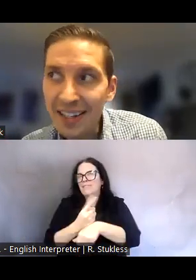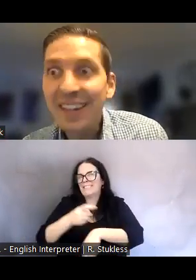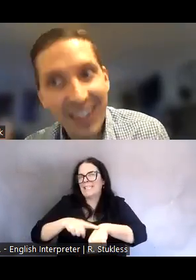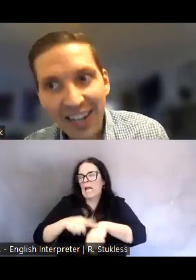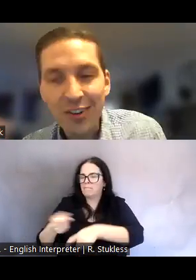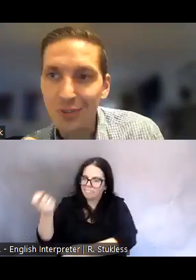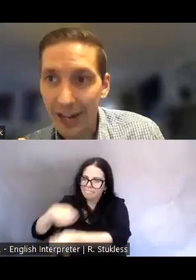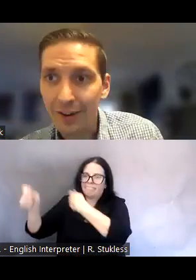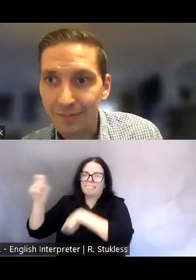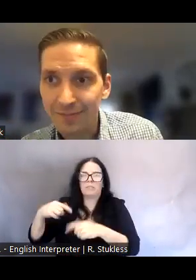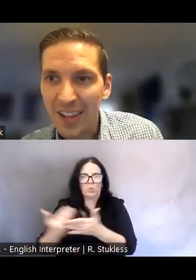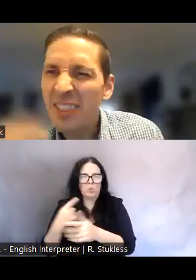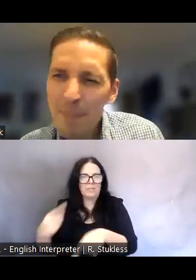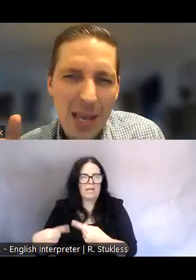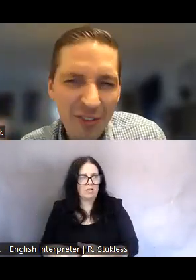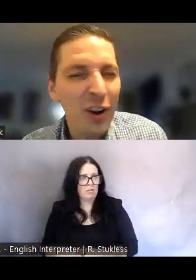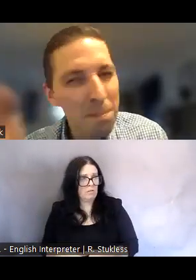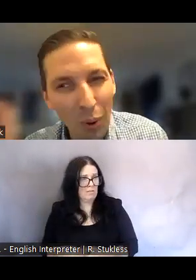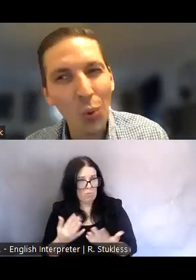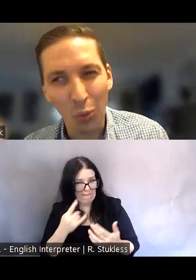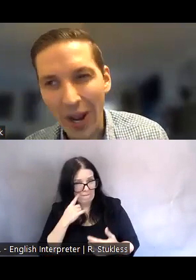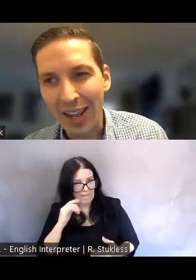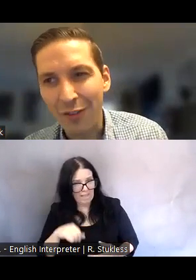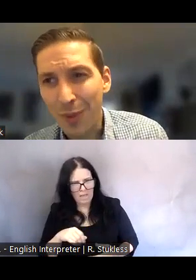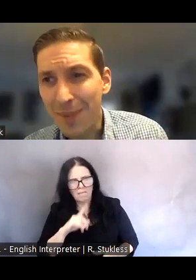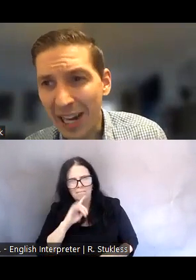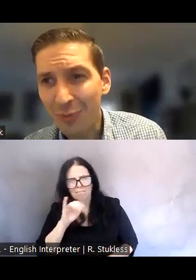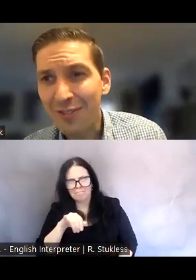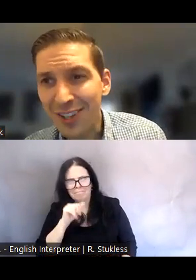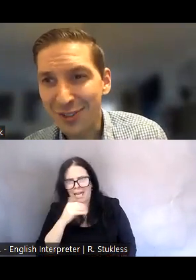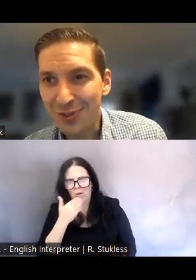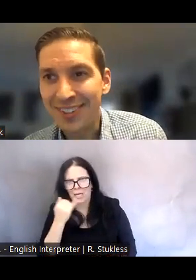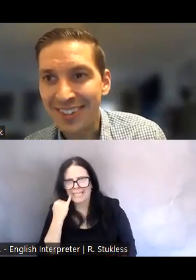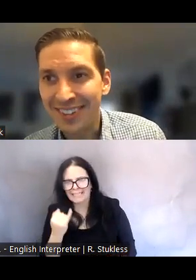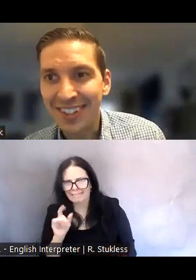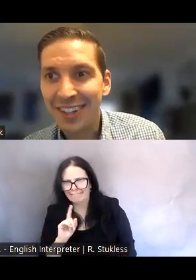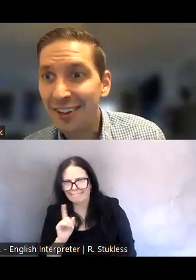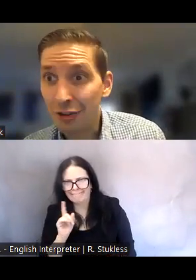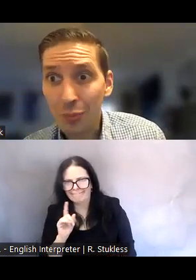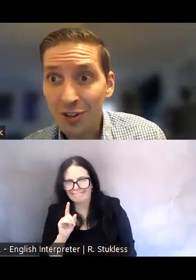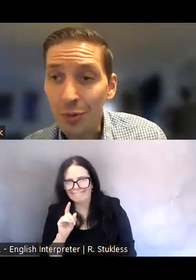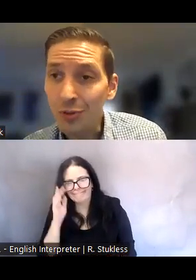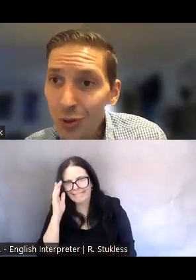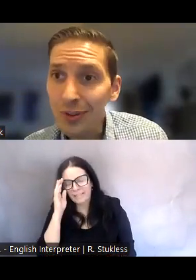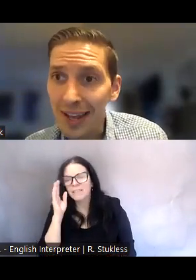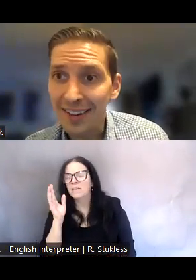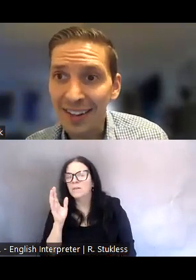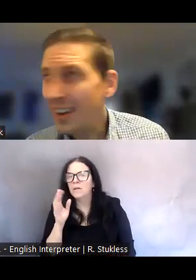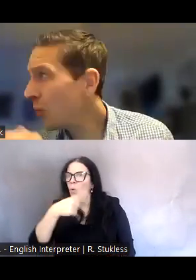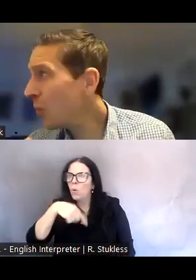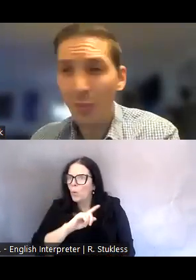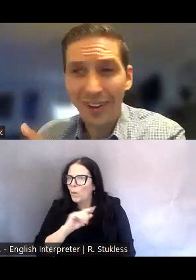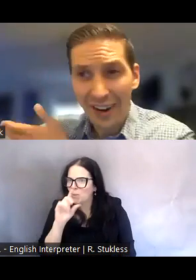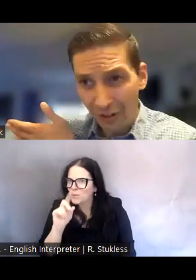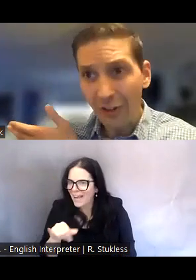for me to get a new tire. That'd be a very poor way for me to manage my vehicle, wouldn't it? So we don't do that.